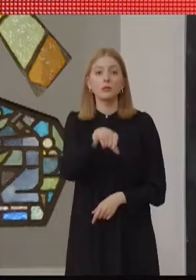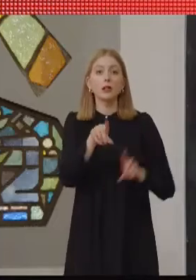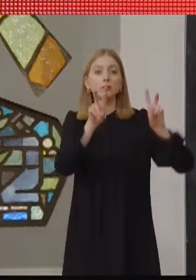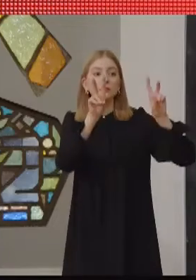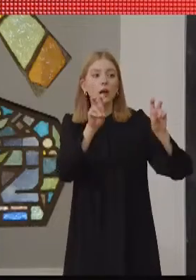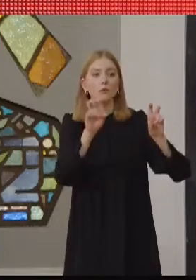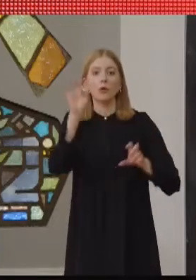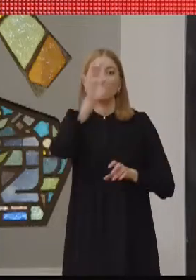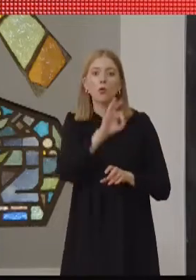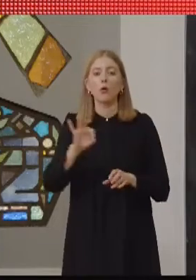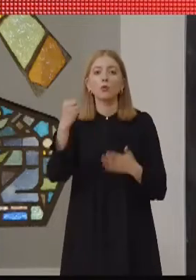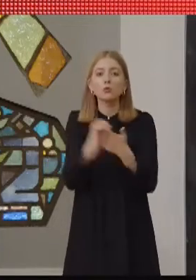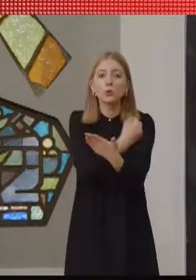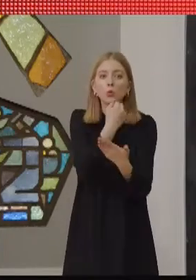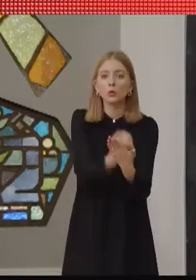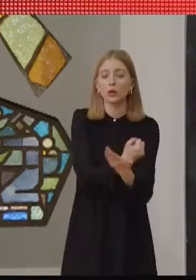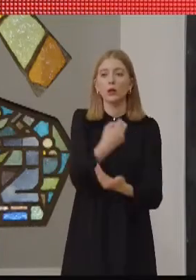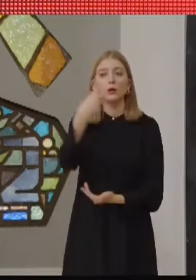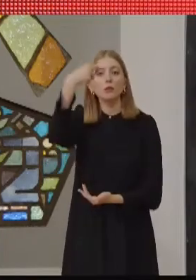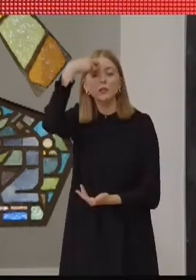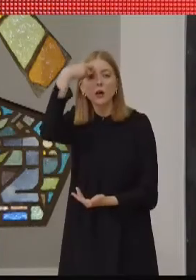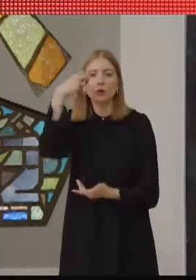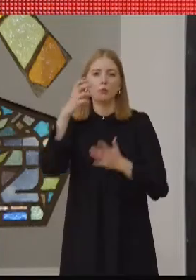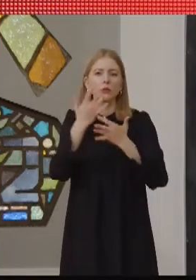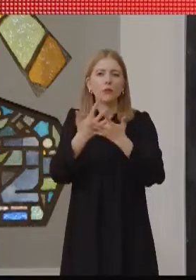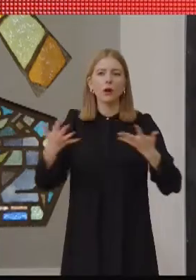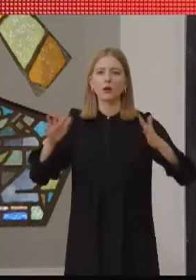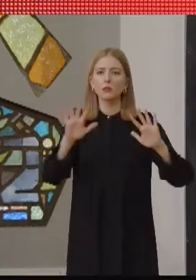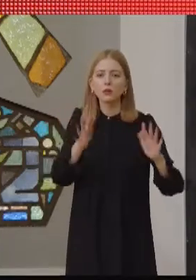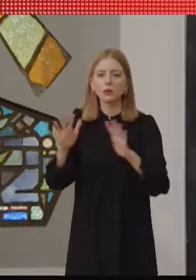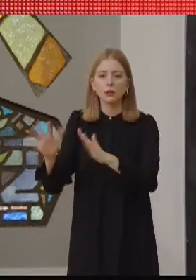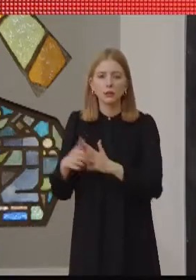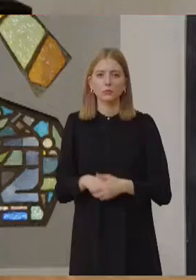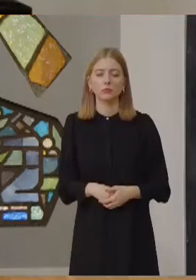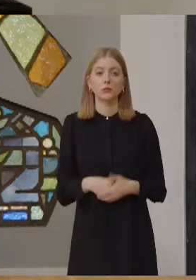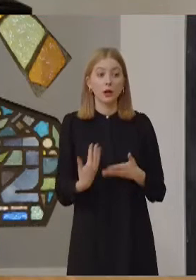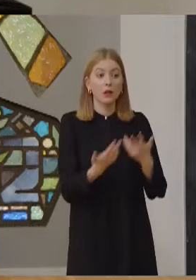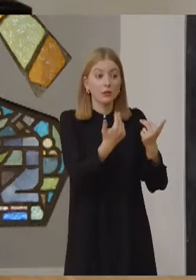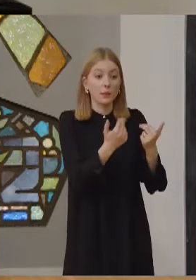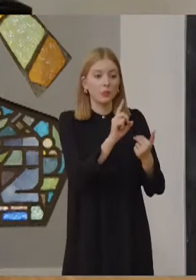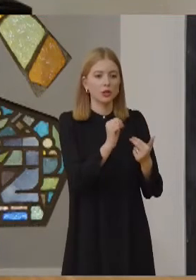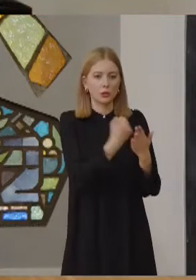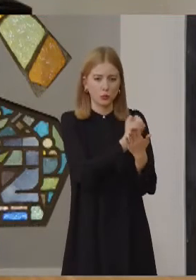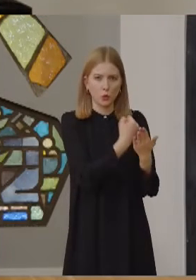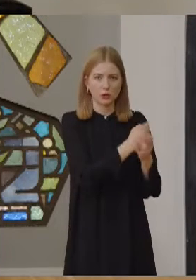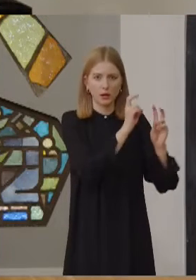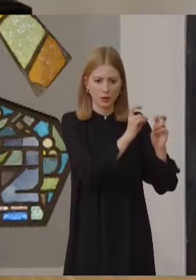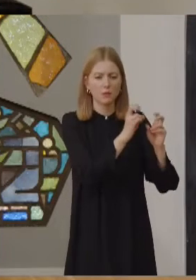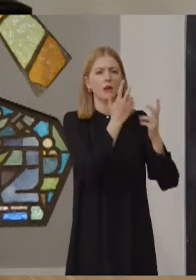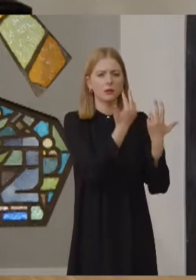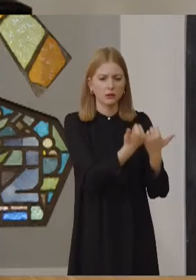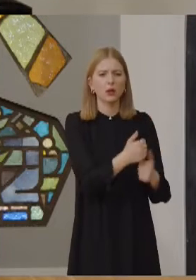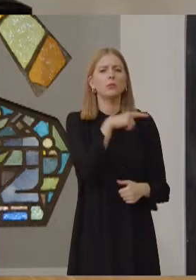campaign, I Cannot Remain Silent, and this campaign addresses our fears and stereotypes. But